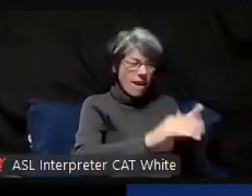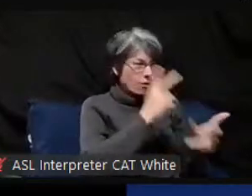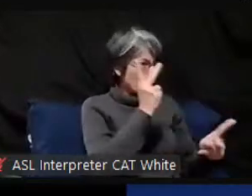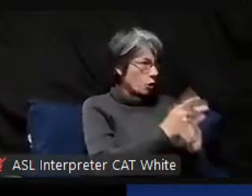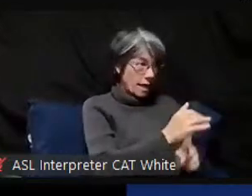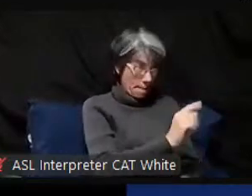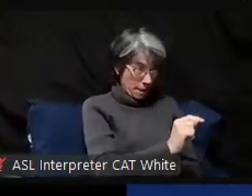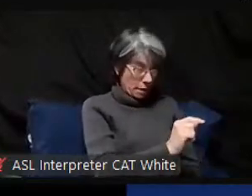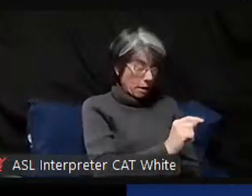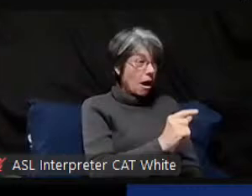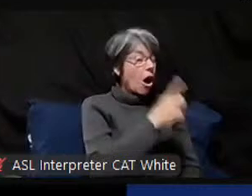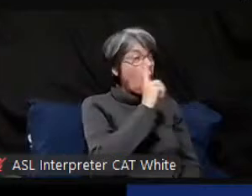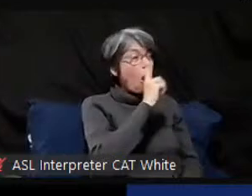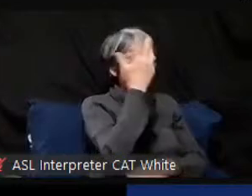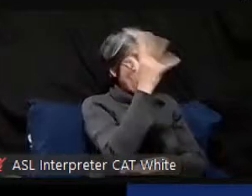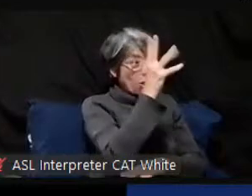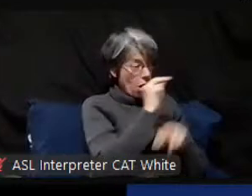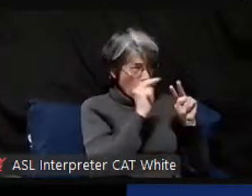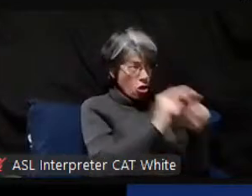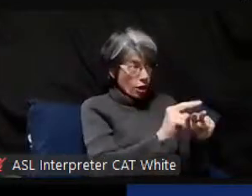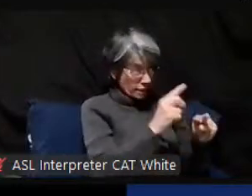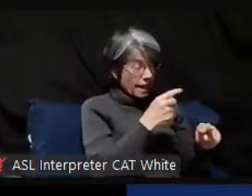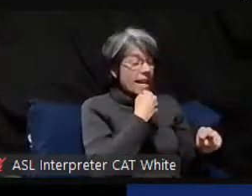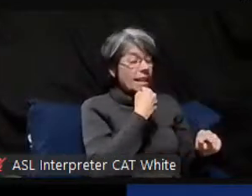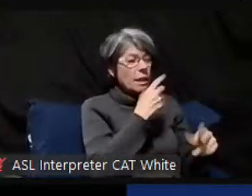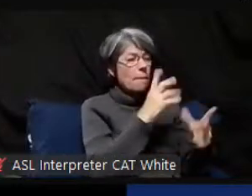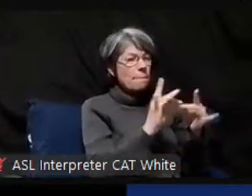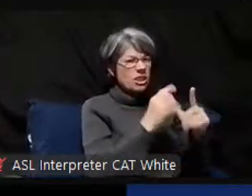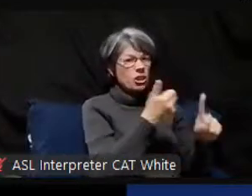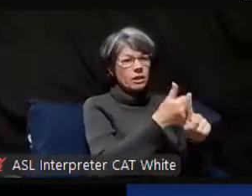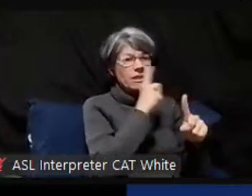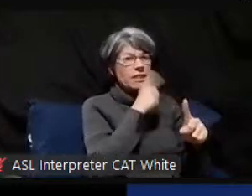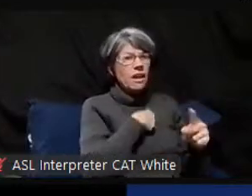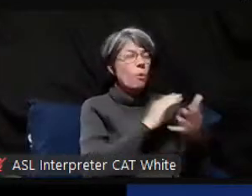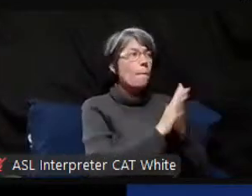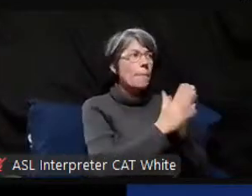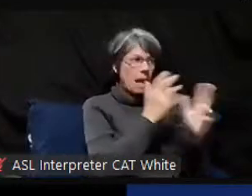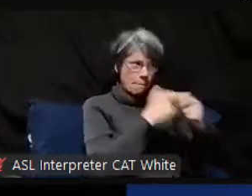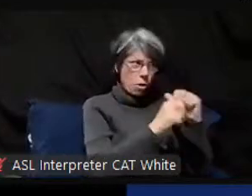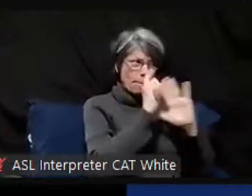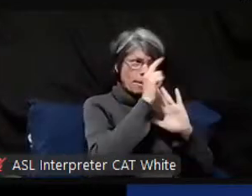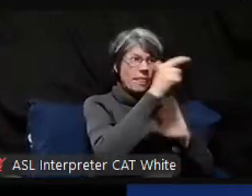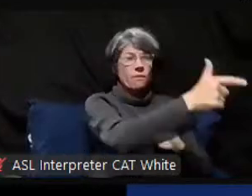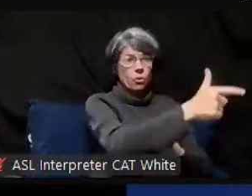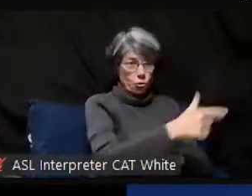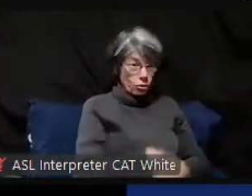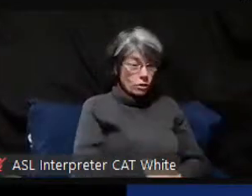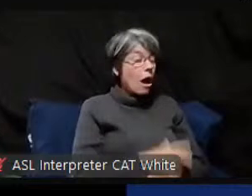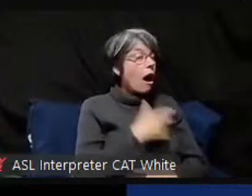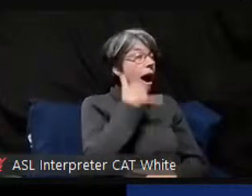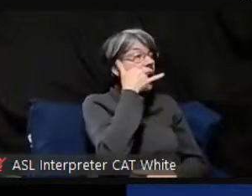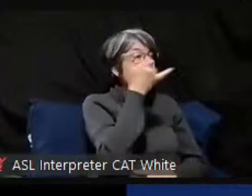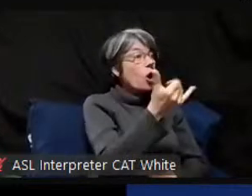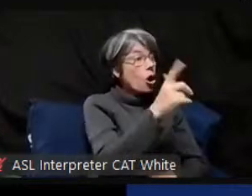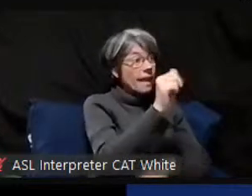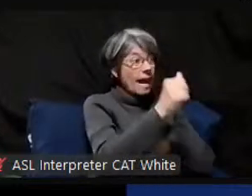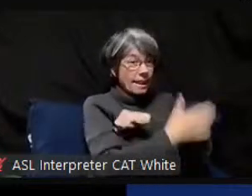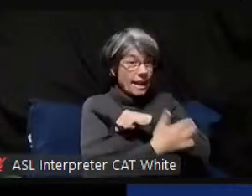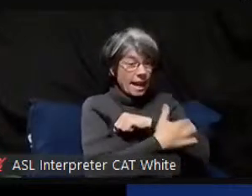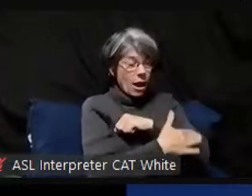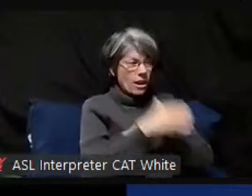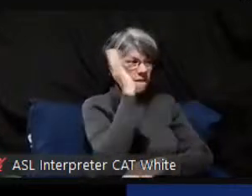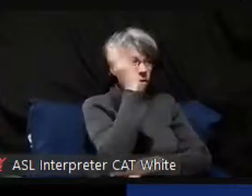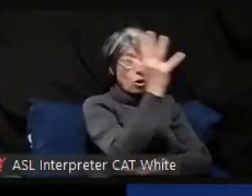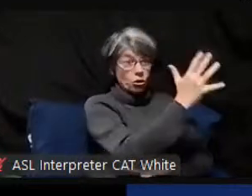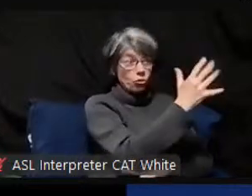it. Our arborist looked at it and he mentioned that it would become an issue in the future. I called LA County Forestry